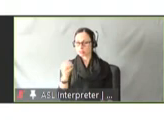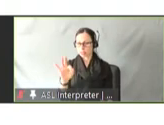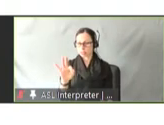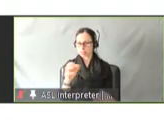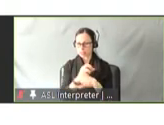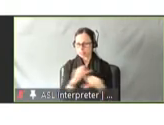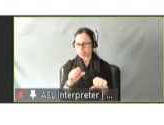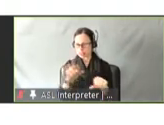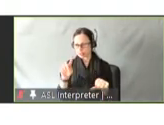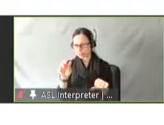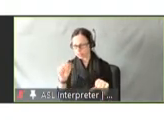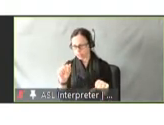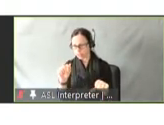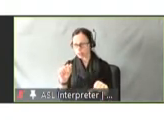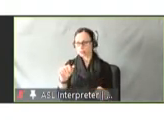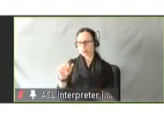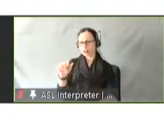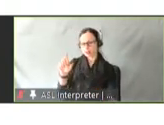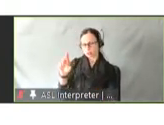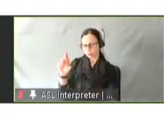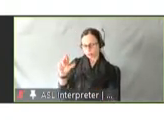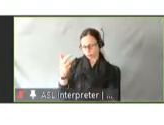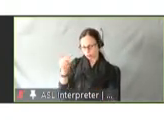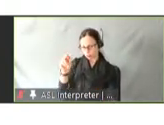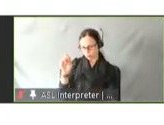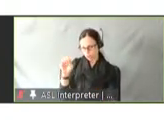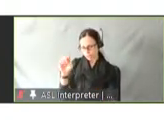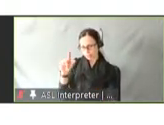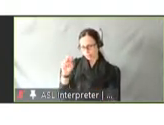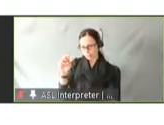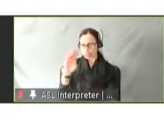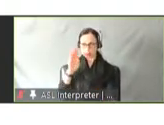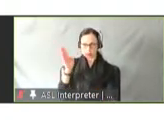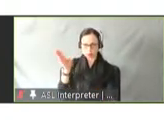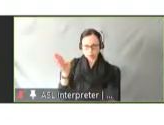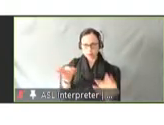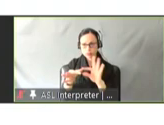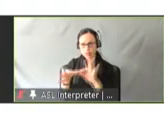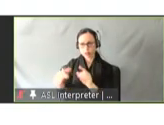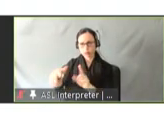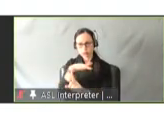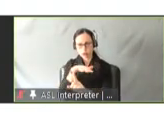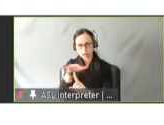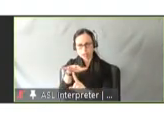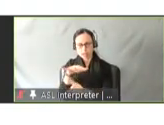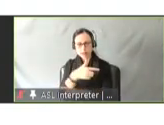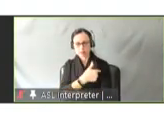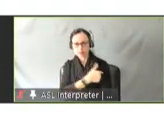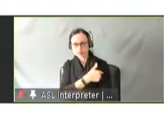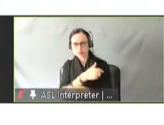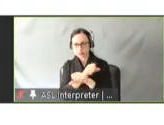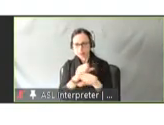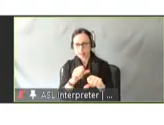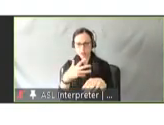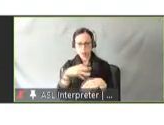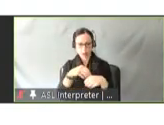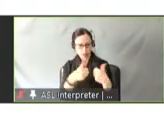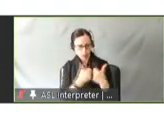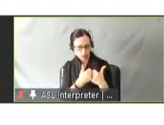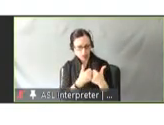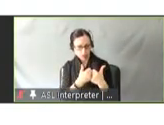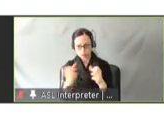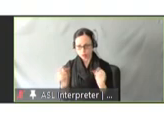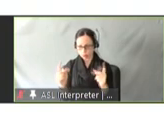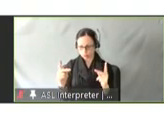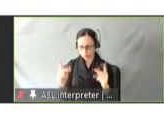hear a presentation from Dr. Grace Lee on context in vaccine safety, including challenges and opportunities, and